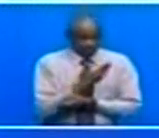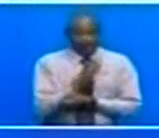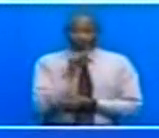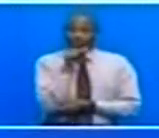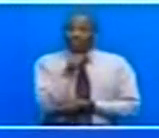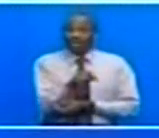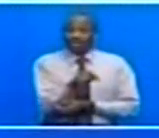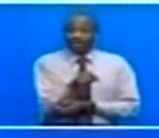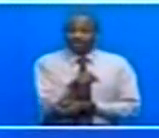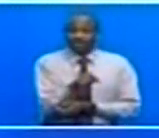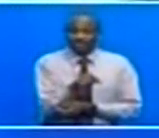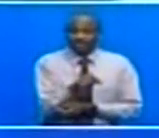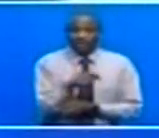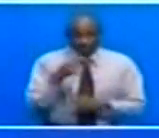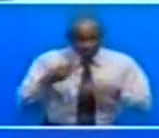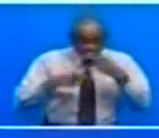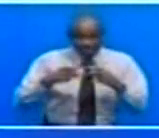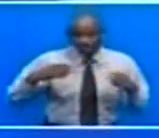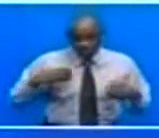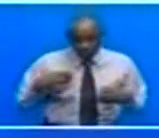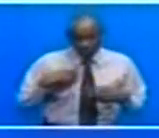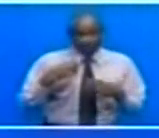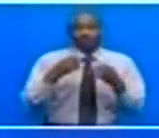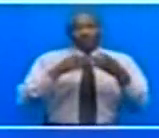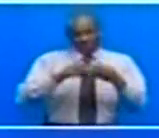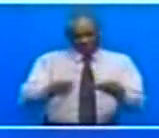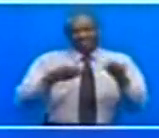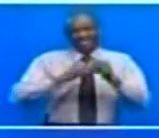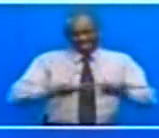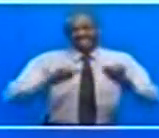then we do the process of the multiplication and the cleaning.